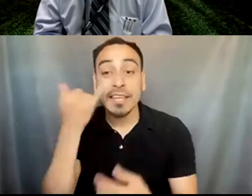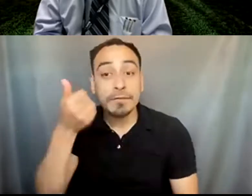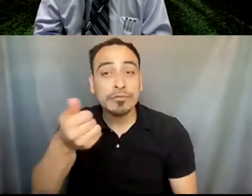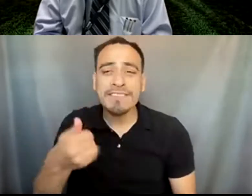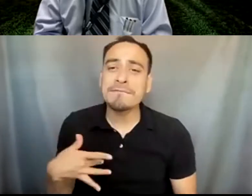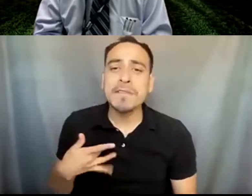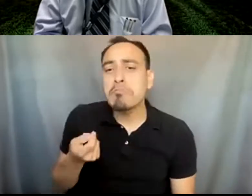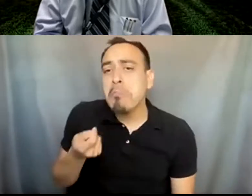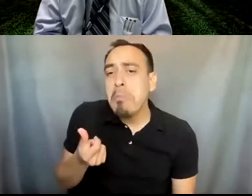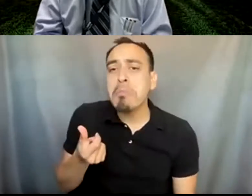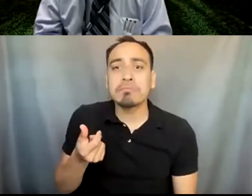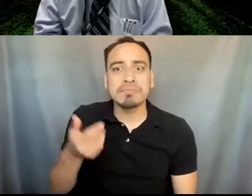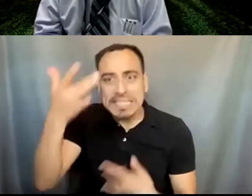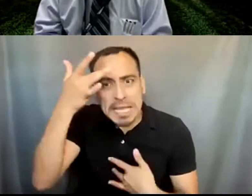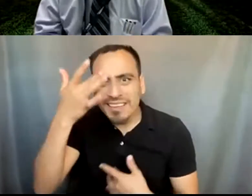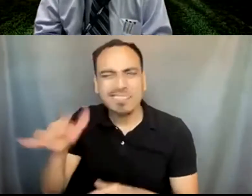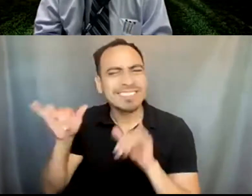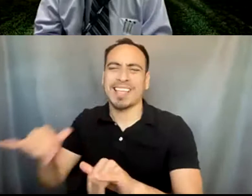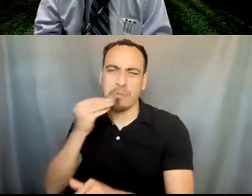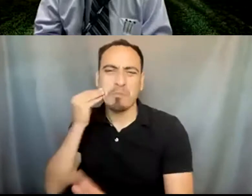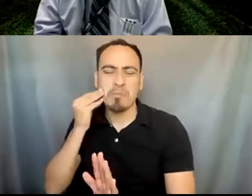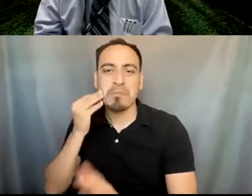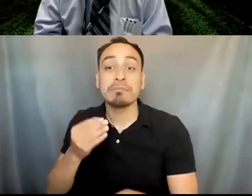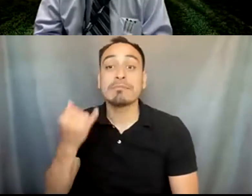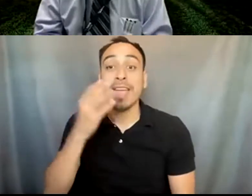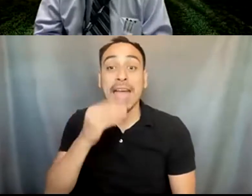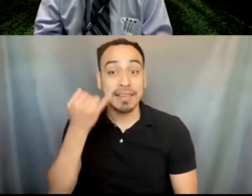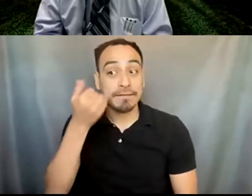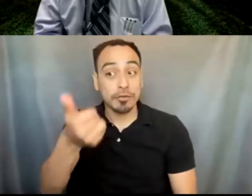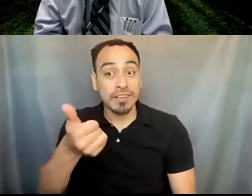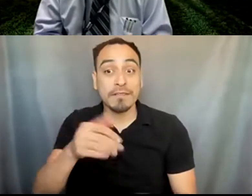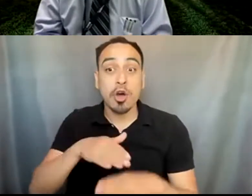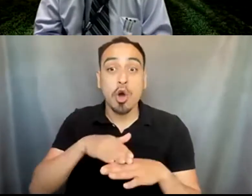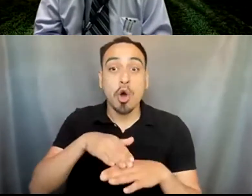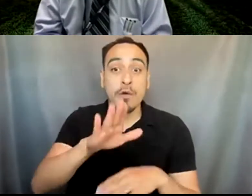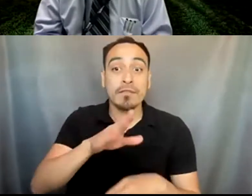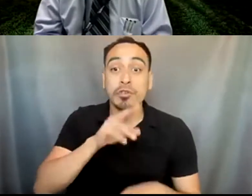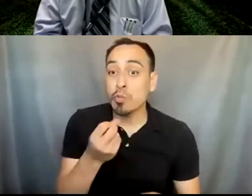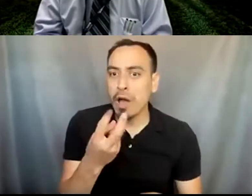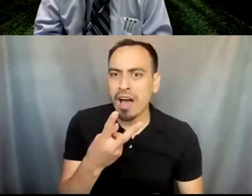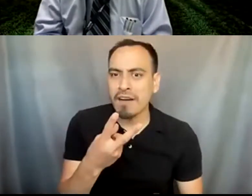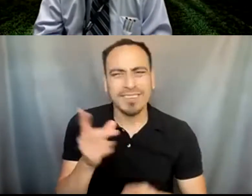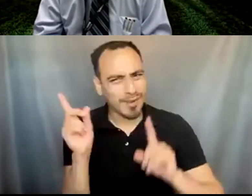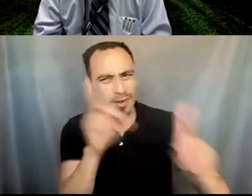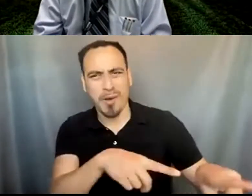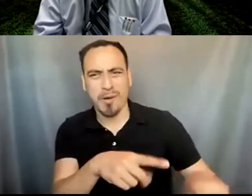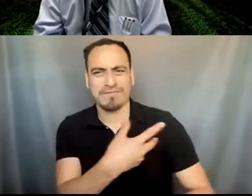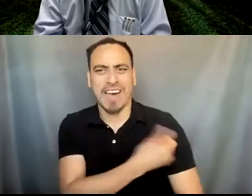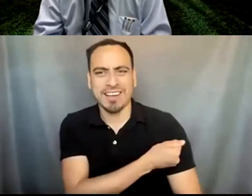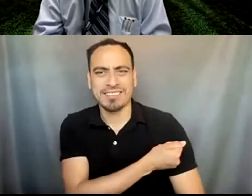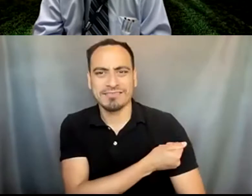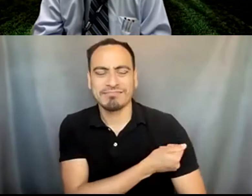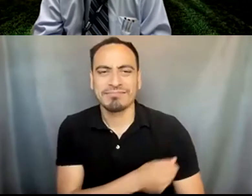And also get vaccinated if you are over the age of 12. As far as the cases, the outbreaks